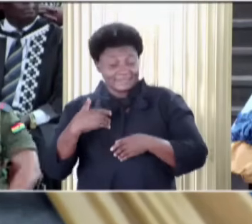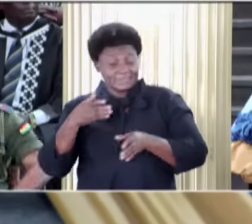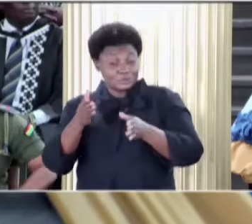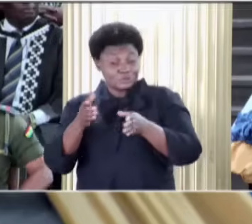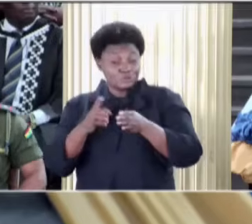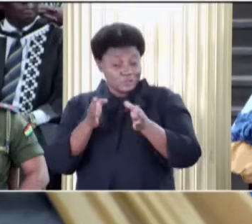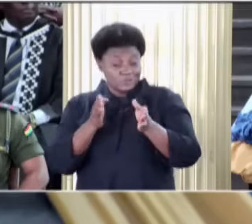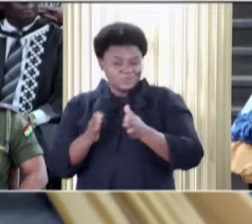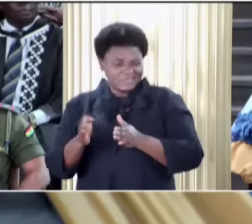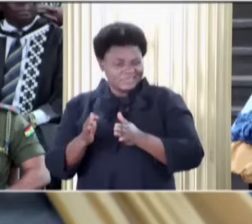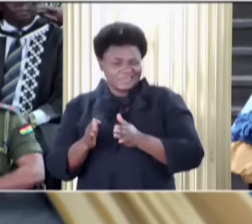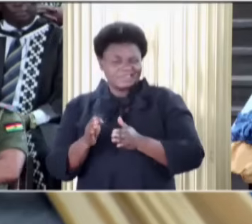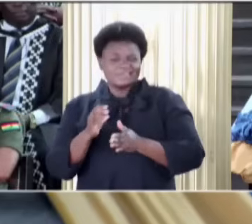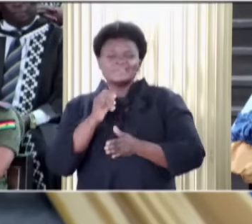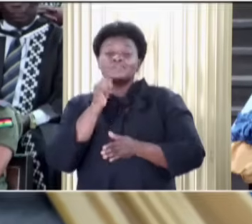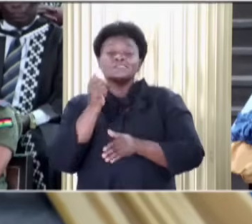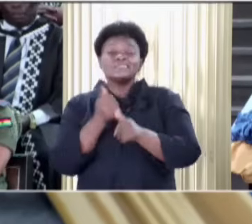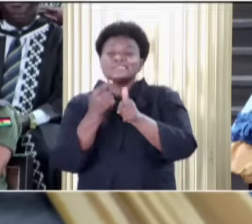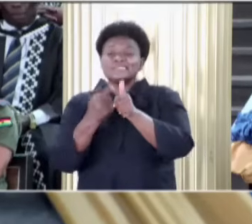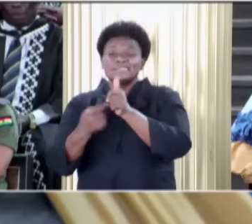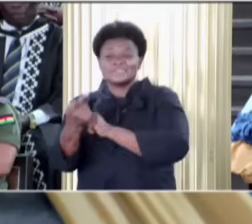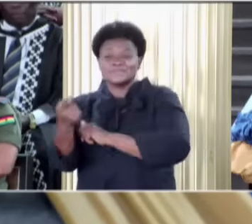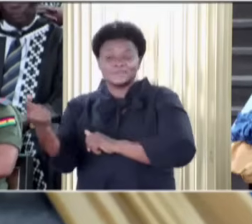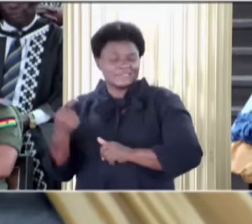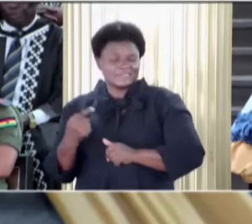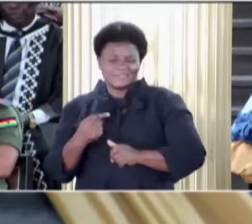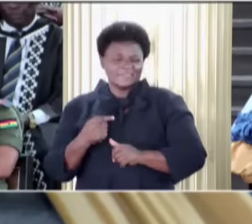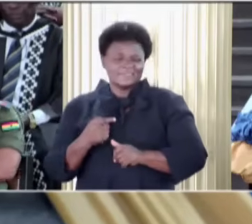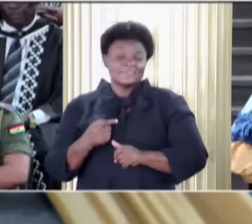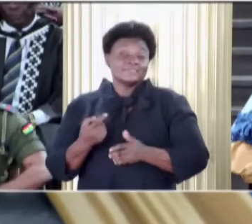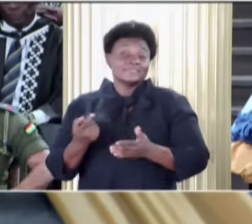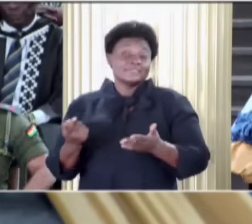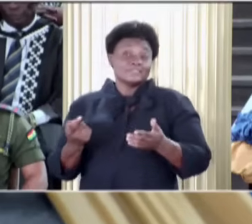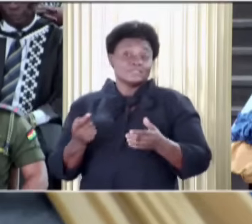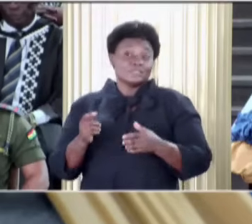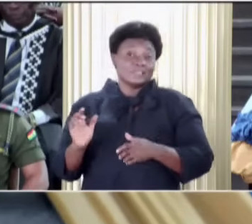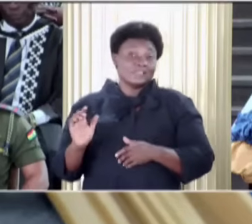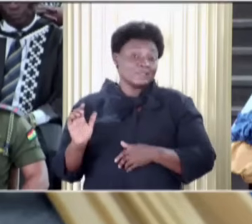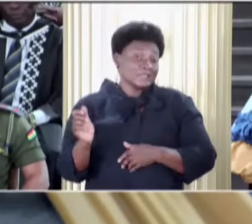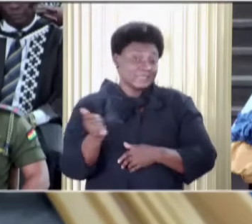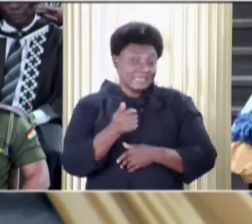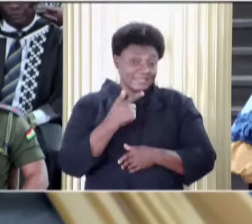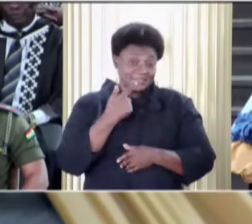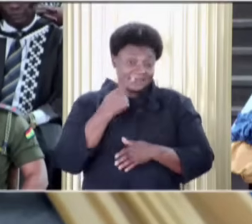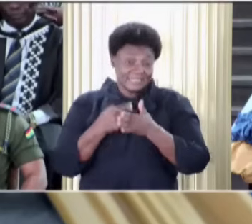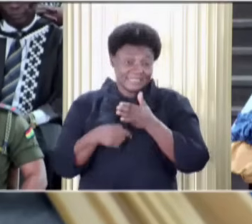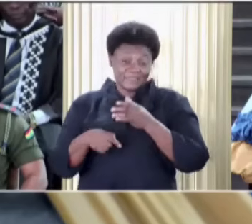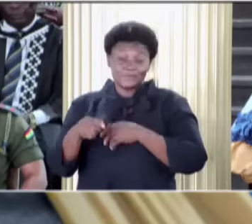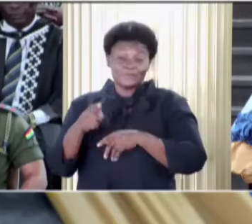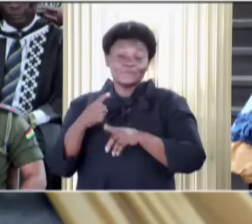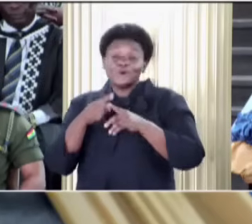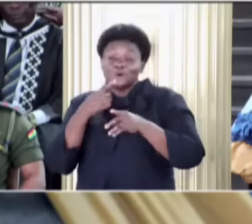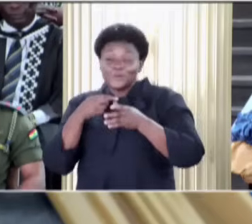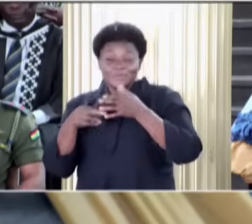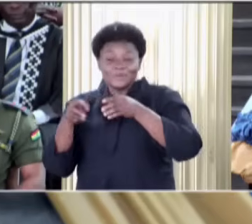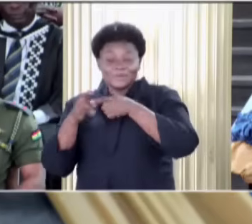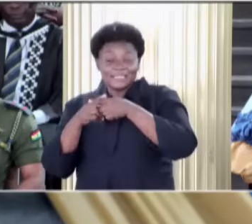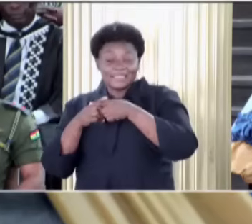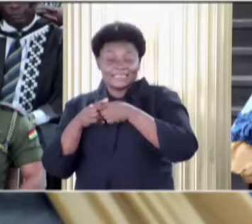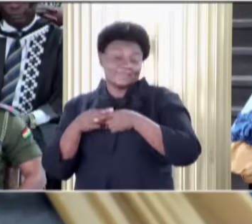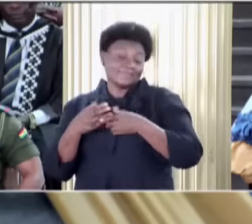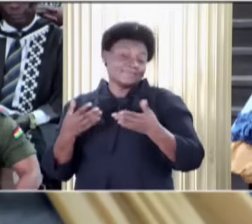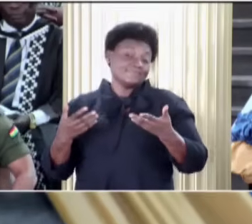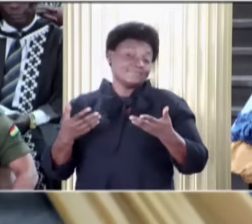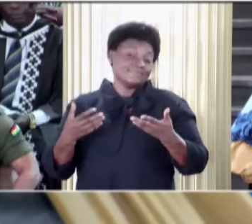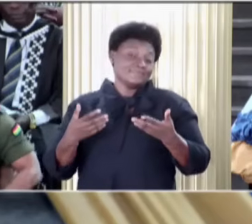planned for each and every one of you? No. So your lives cannot be rehearsed even when you plan. And